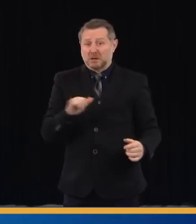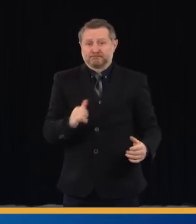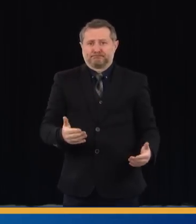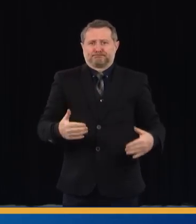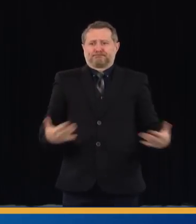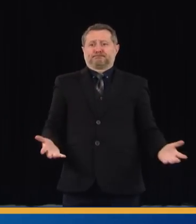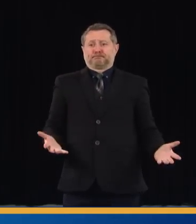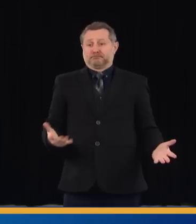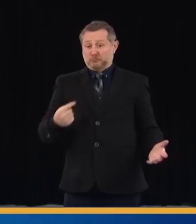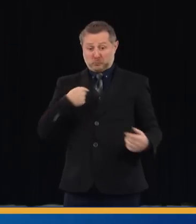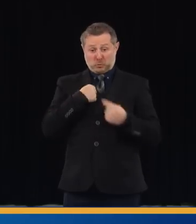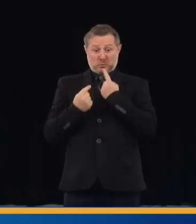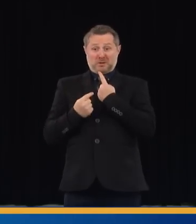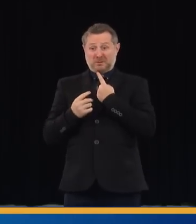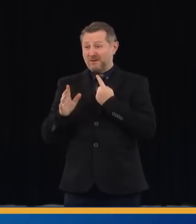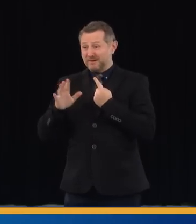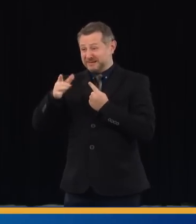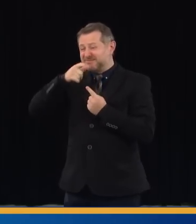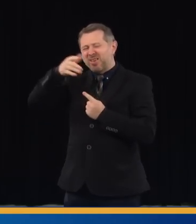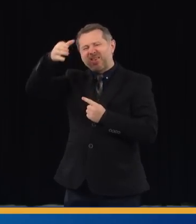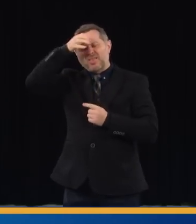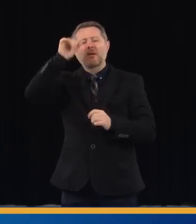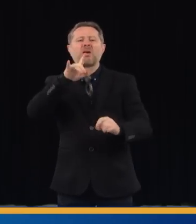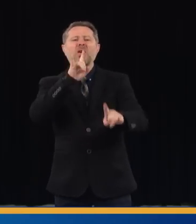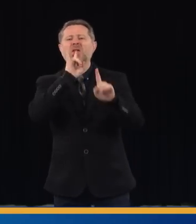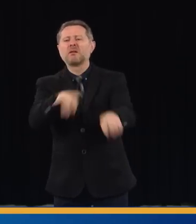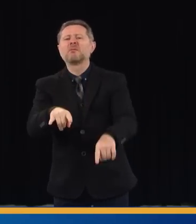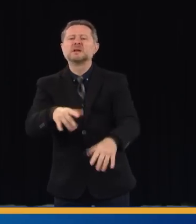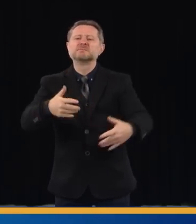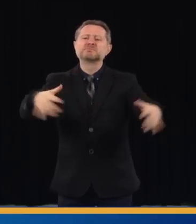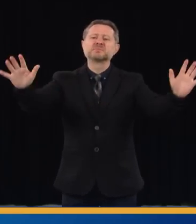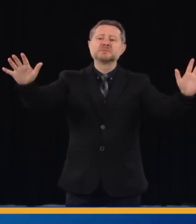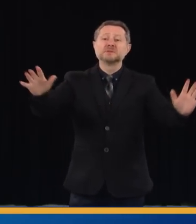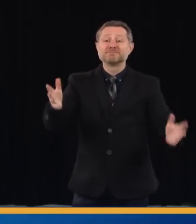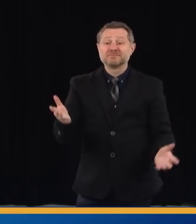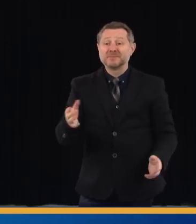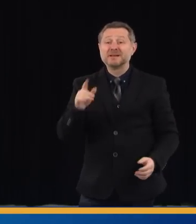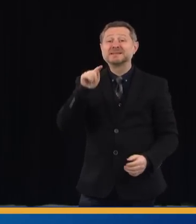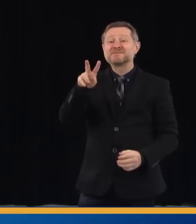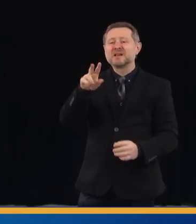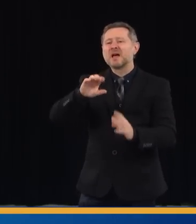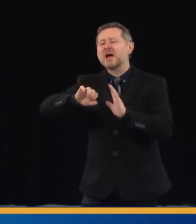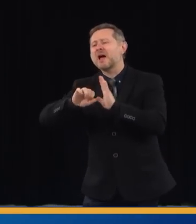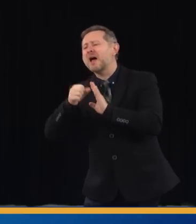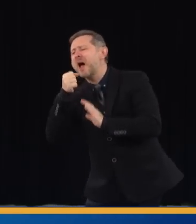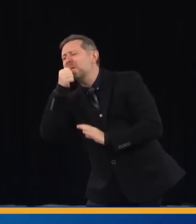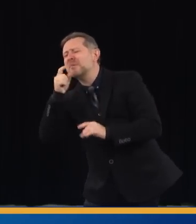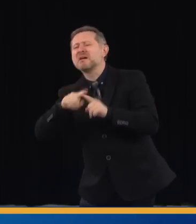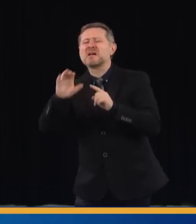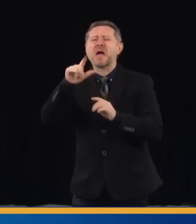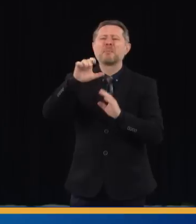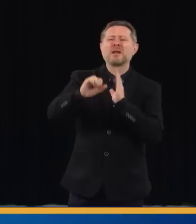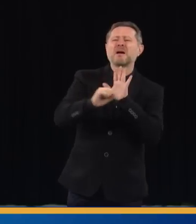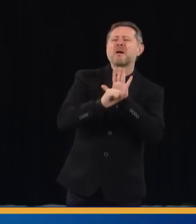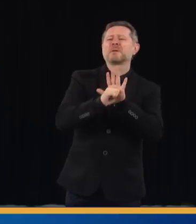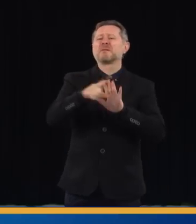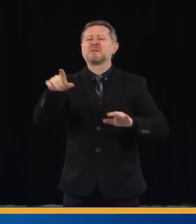sure. Anyone who goes on cable TV and says, or network TV and says, this is what is going to happen,